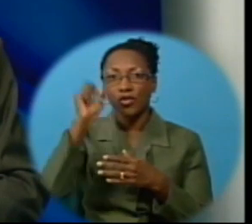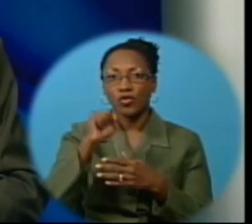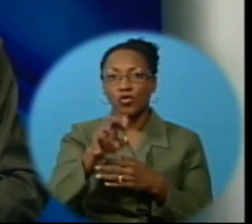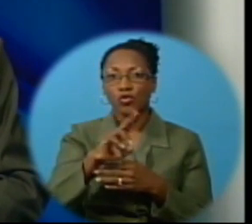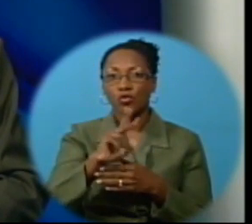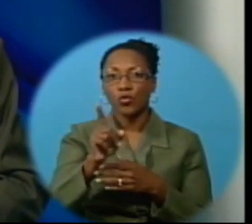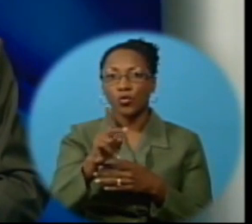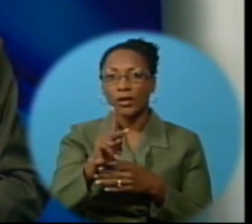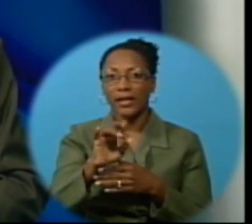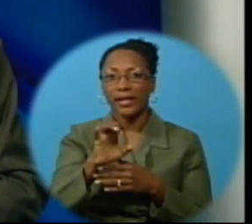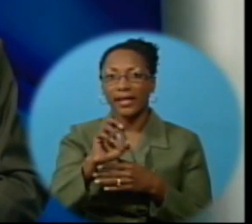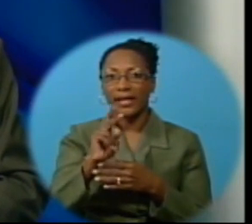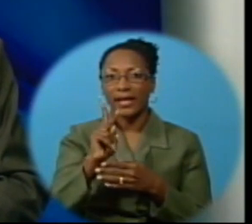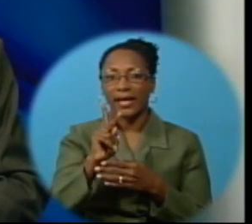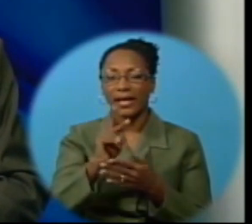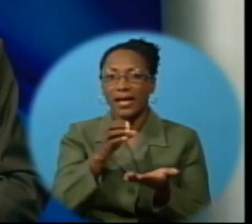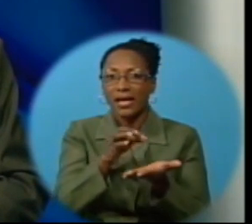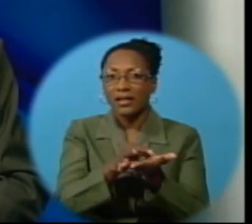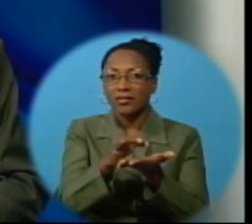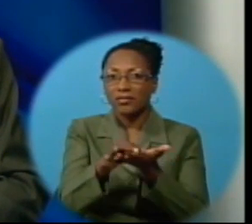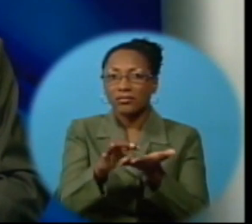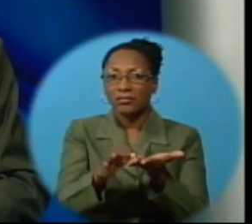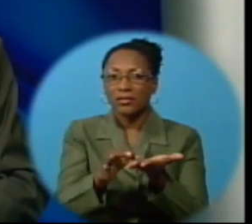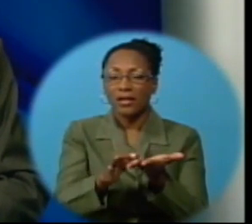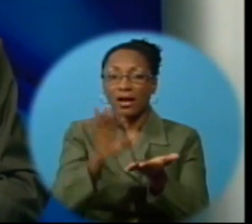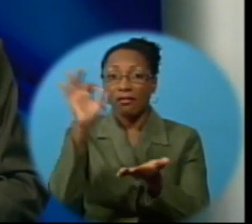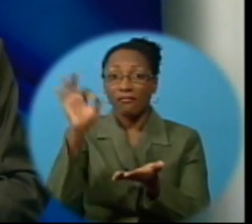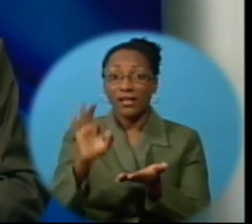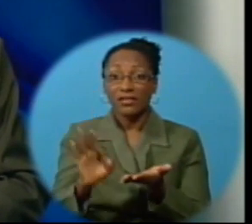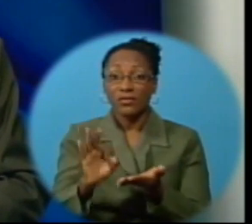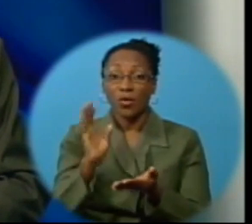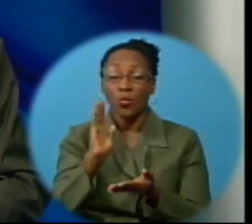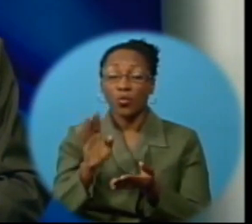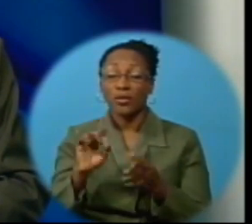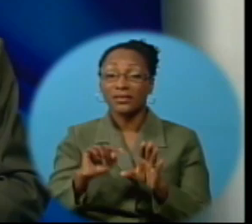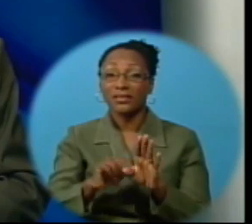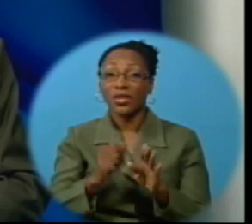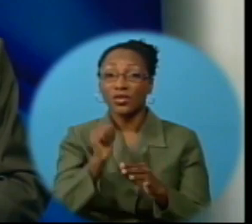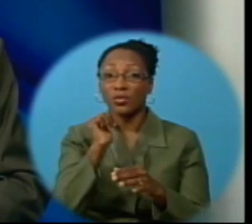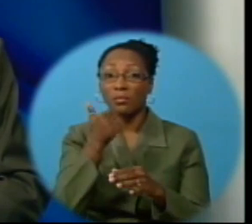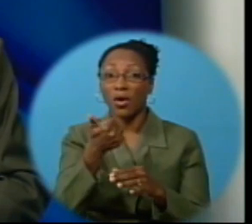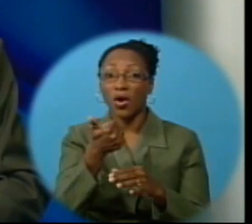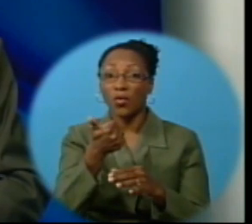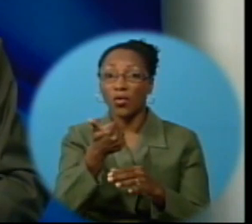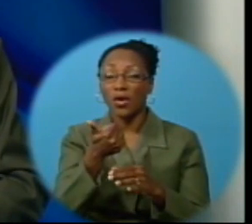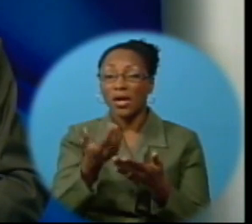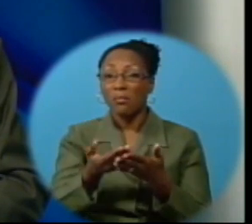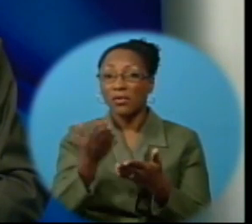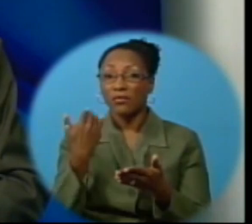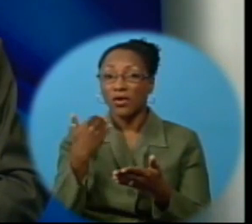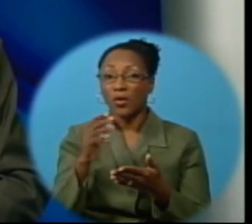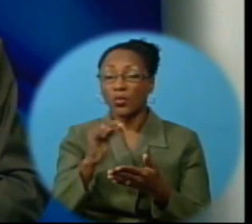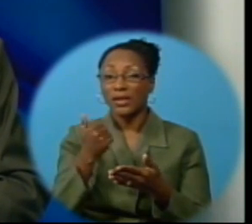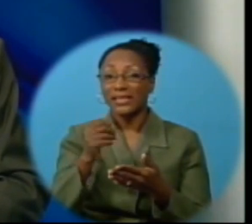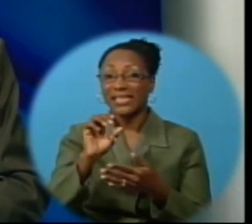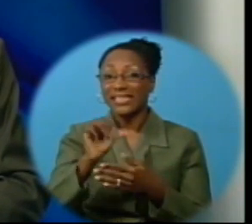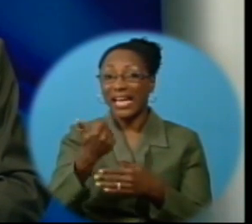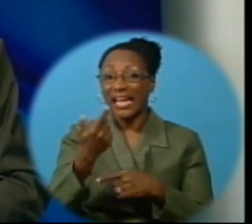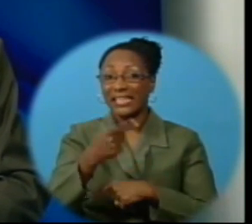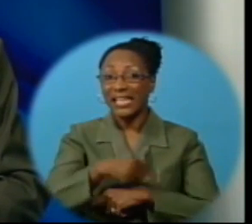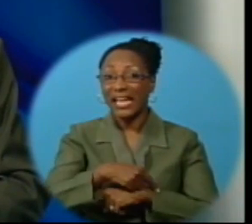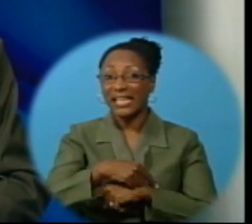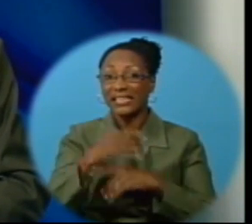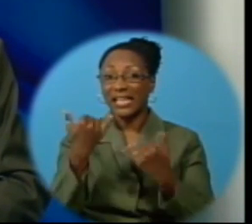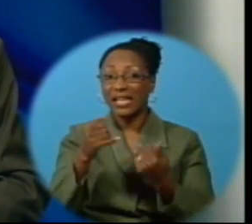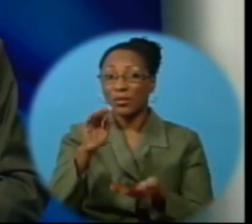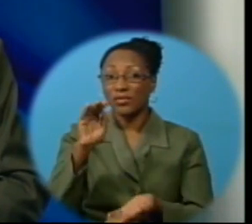and Drafts Festival will now officially get started tomorrow. The original 10-day event, which was due to commence over the weekend, has